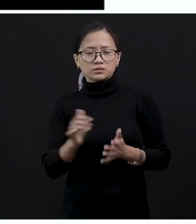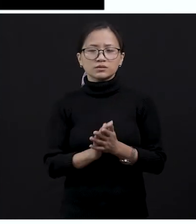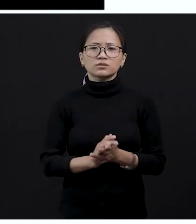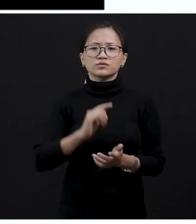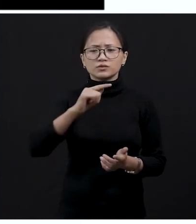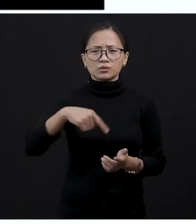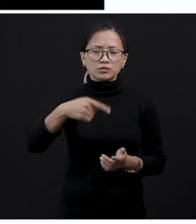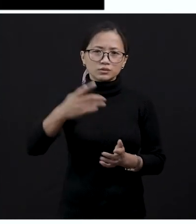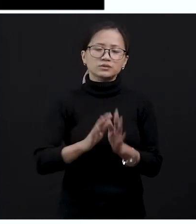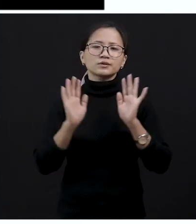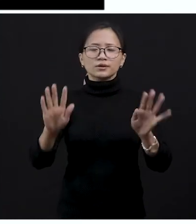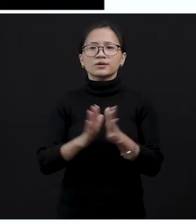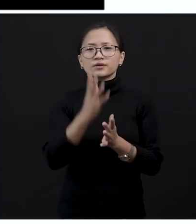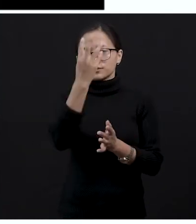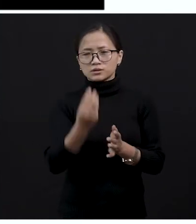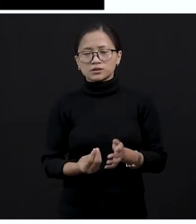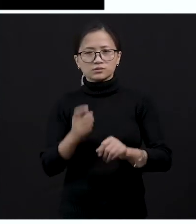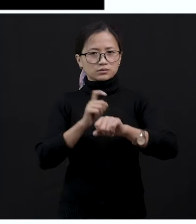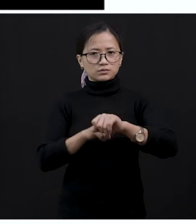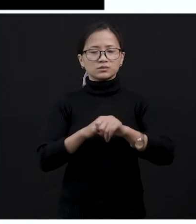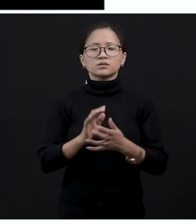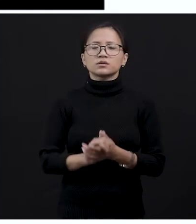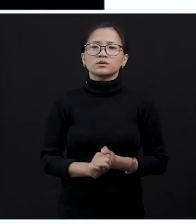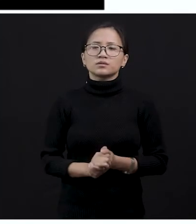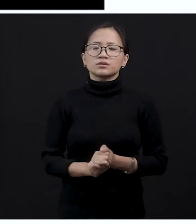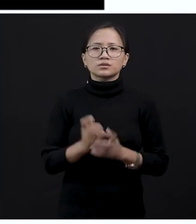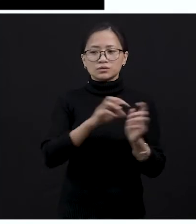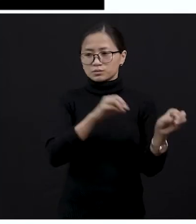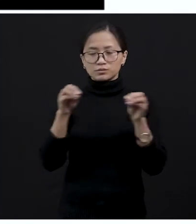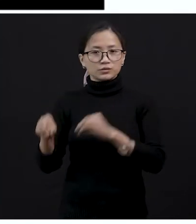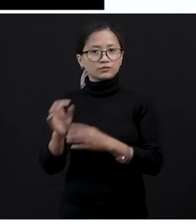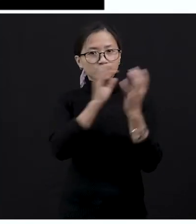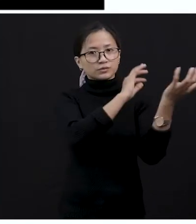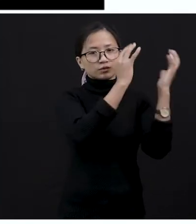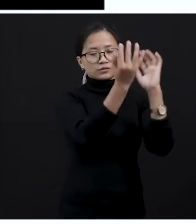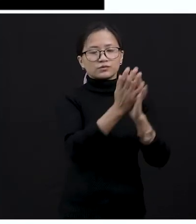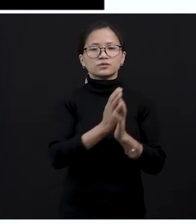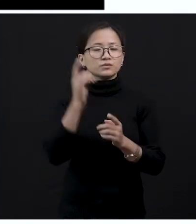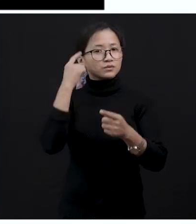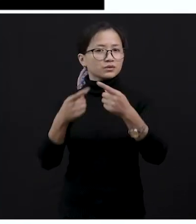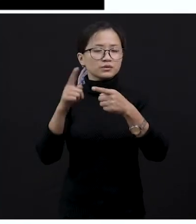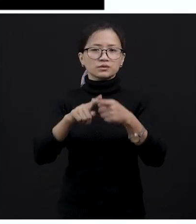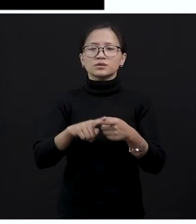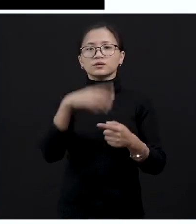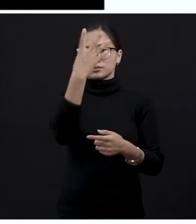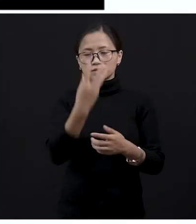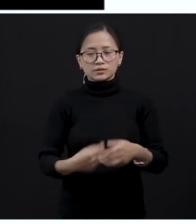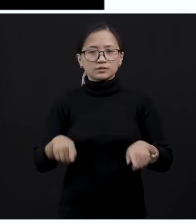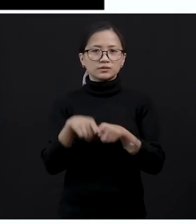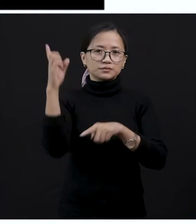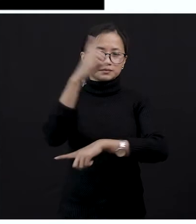right? But it is because of the movement, the rotating movement of the earth, we experience night